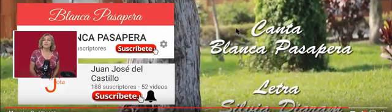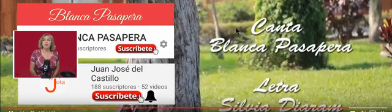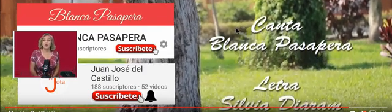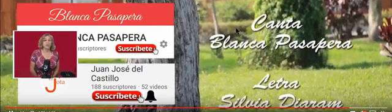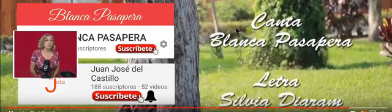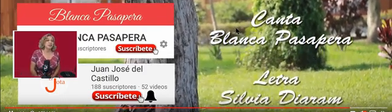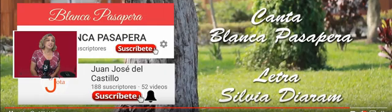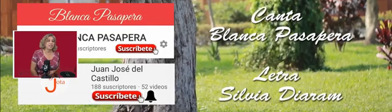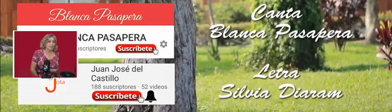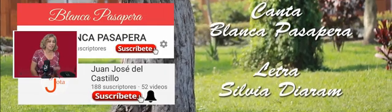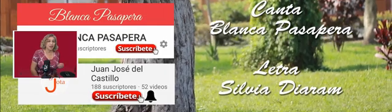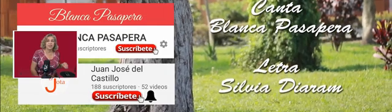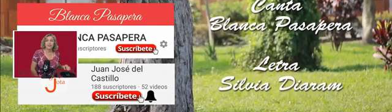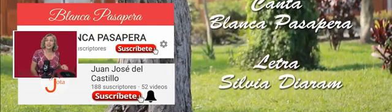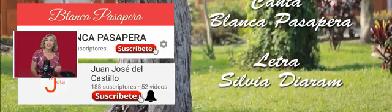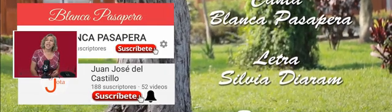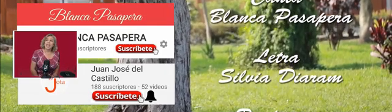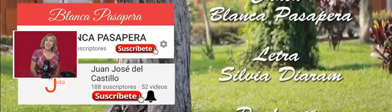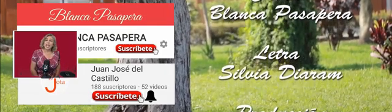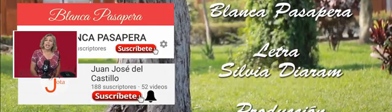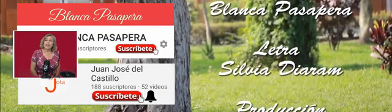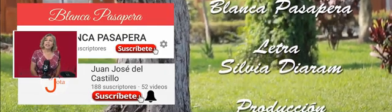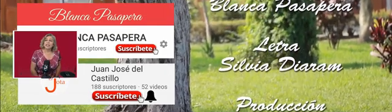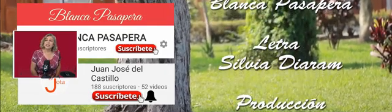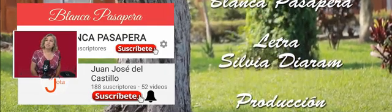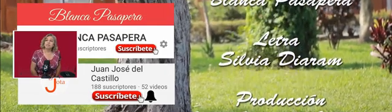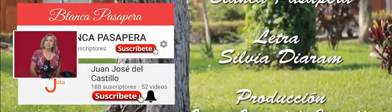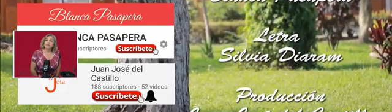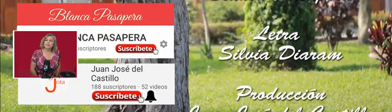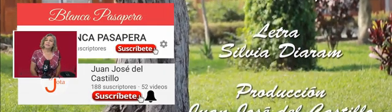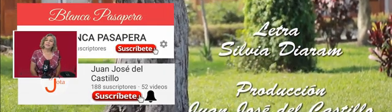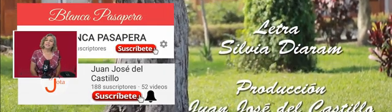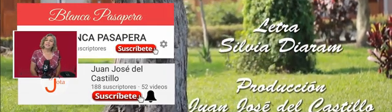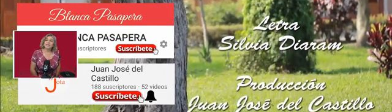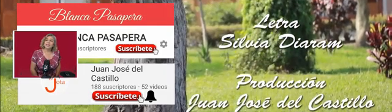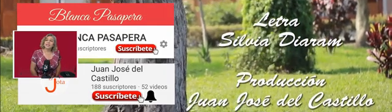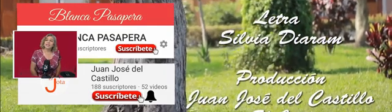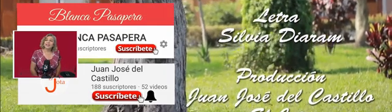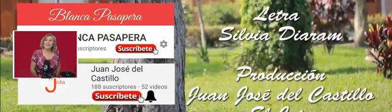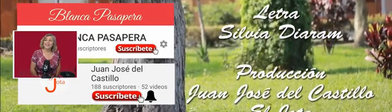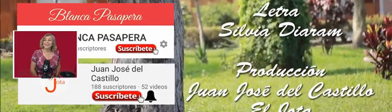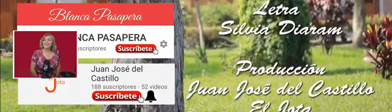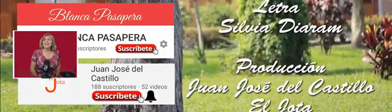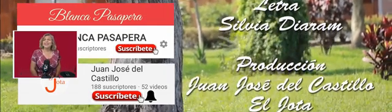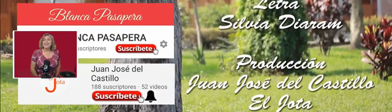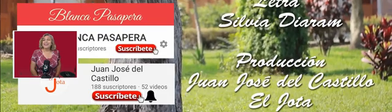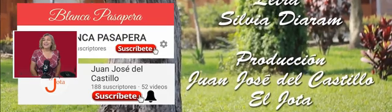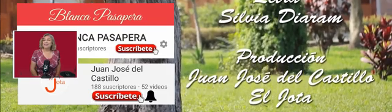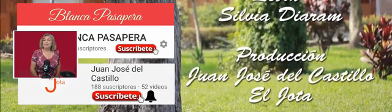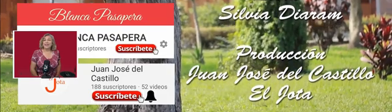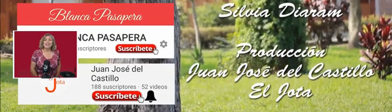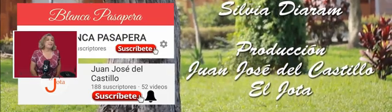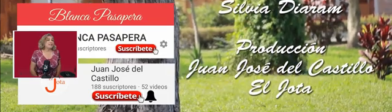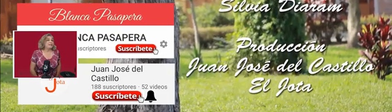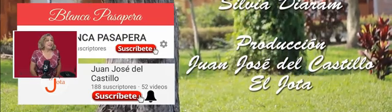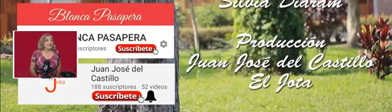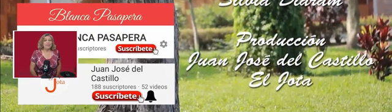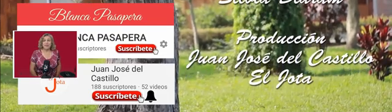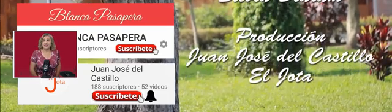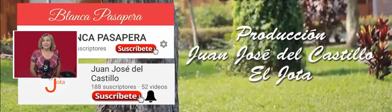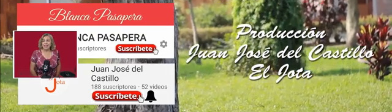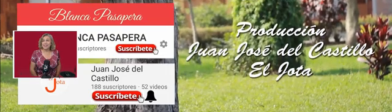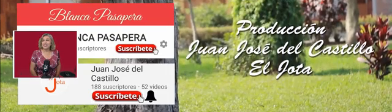No matter will be left to be litigated when it has to do